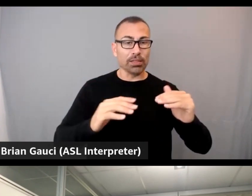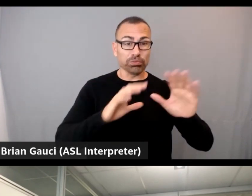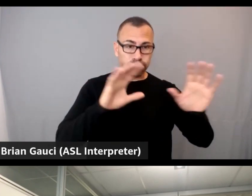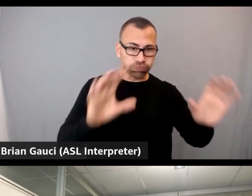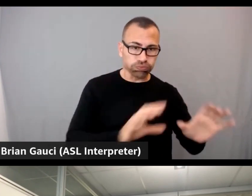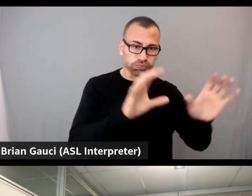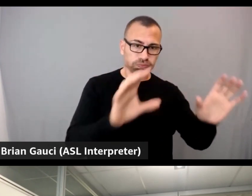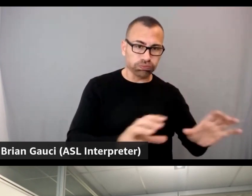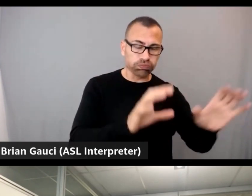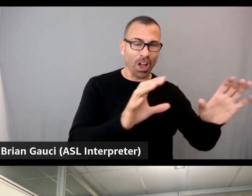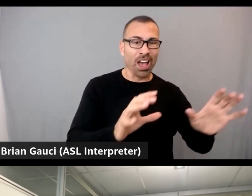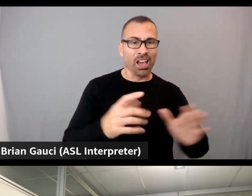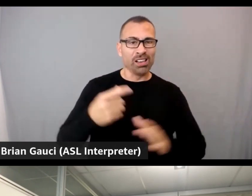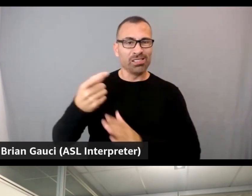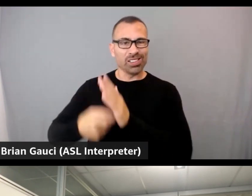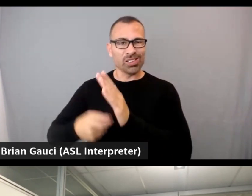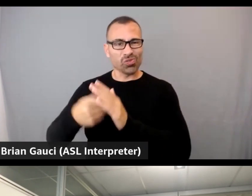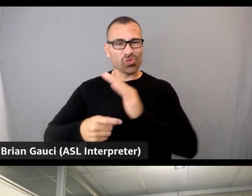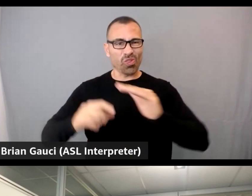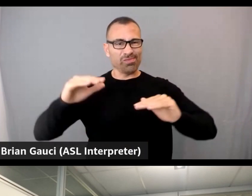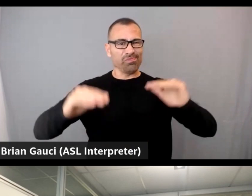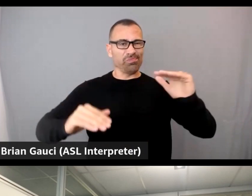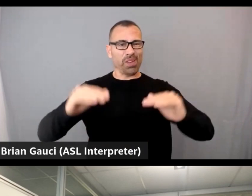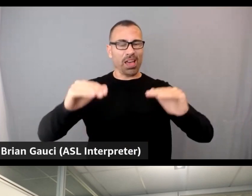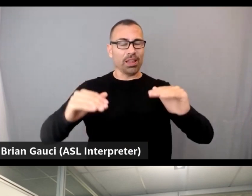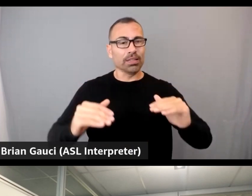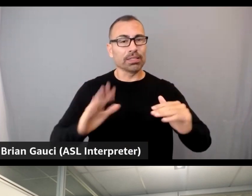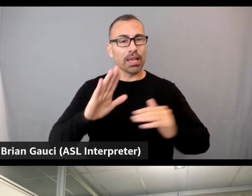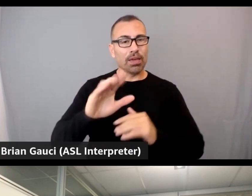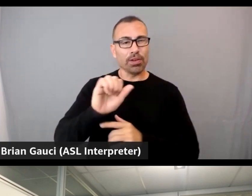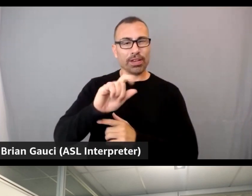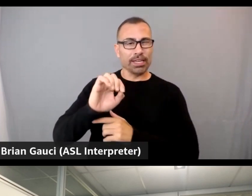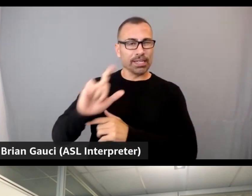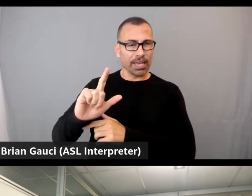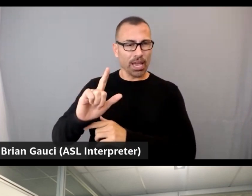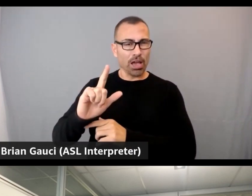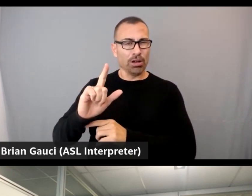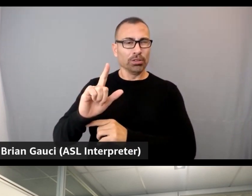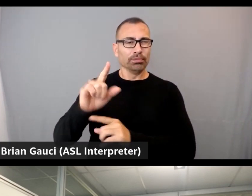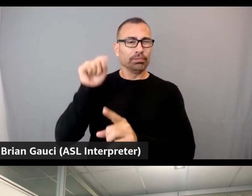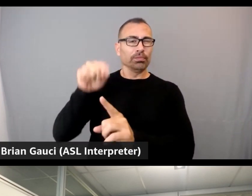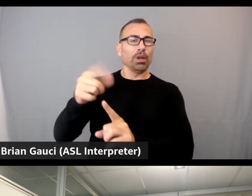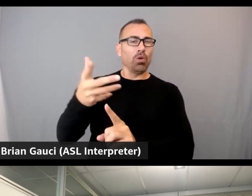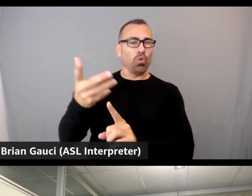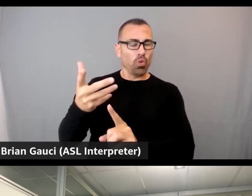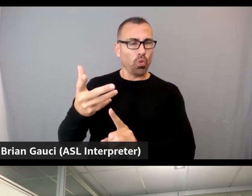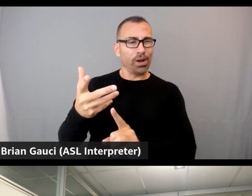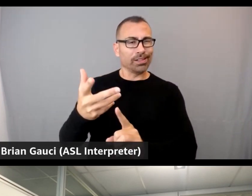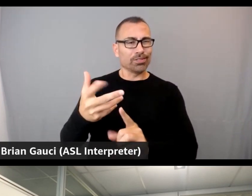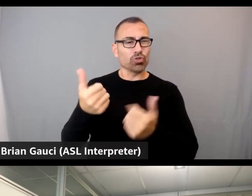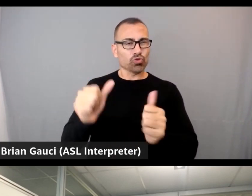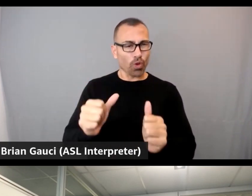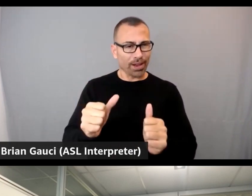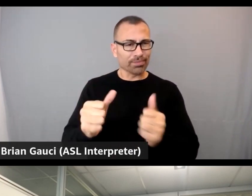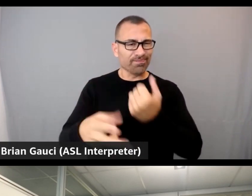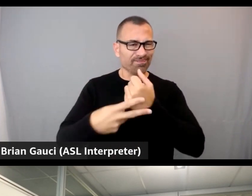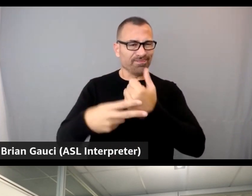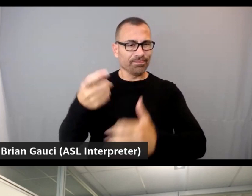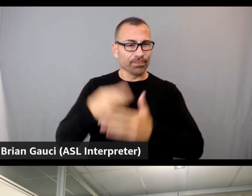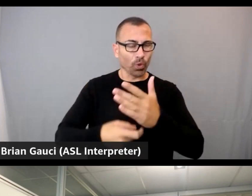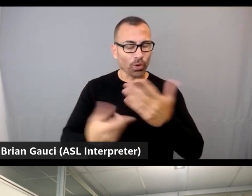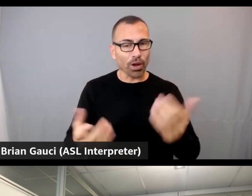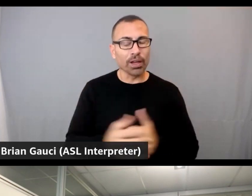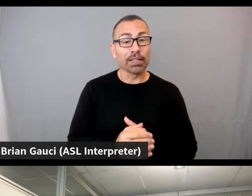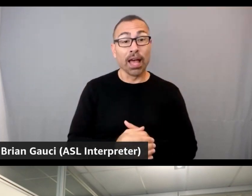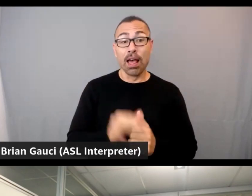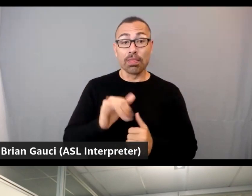making that their ETL jobs as cost optimized. So I think that's really cool what you've done is now that they don't necessarily have to